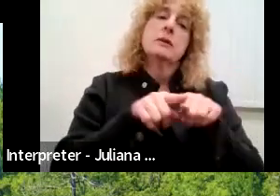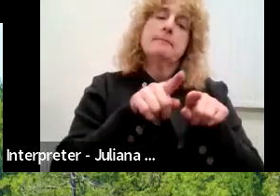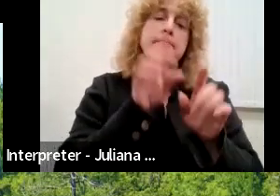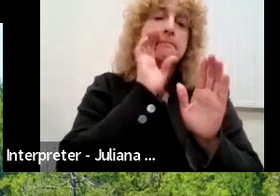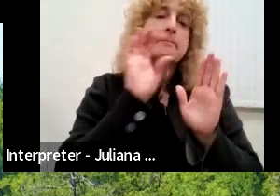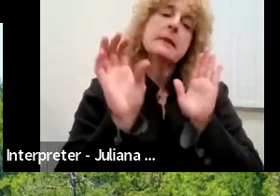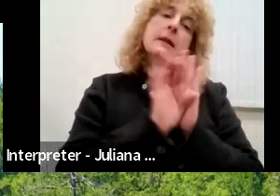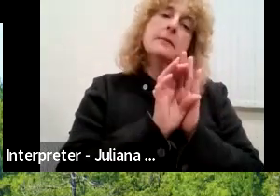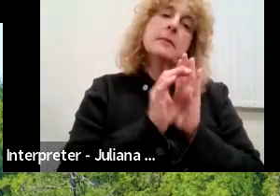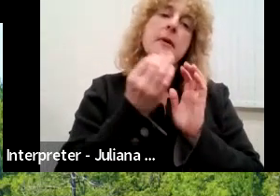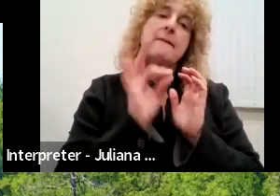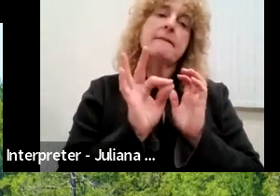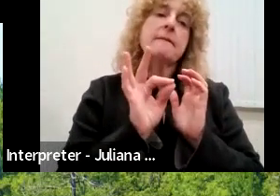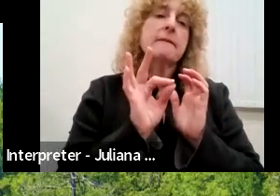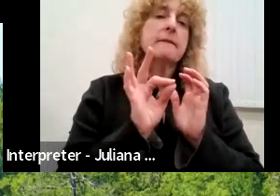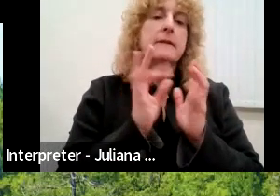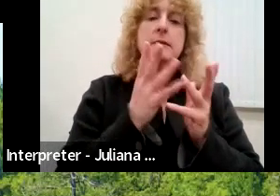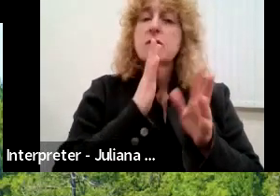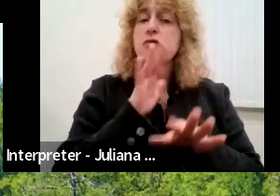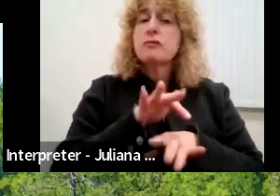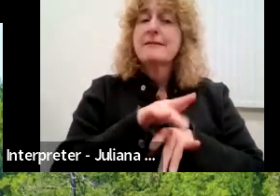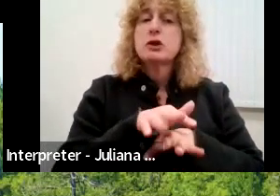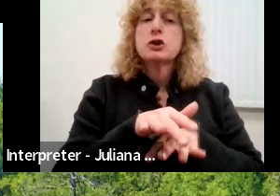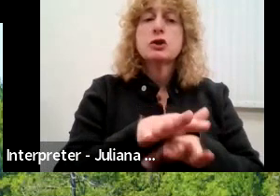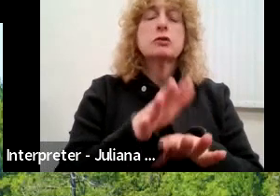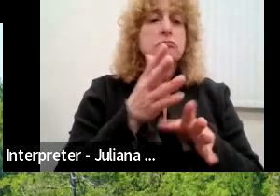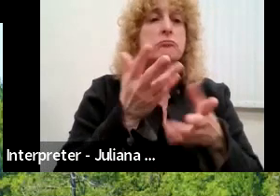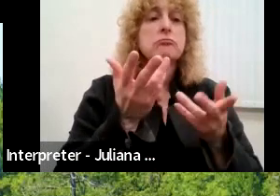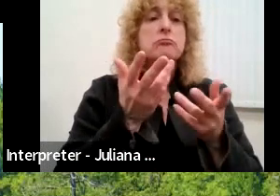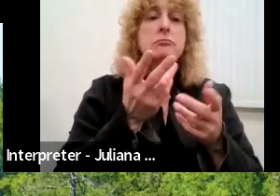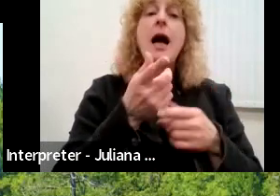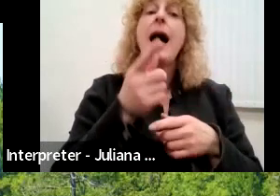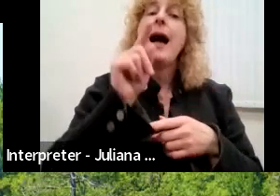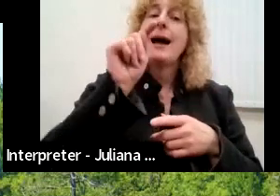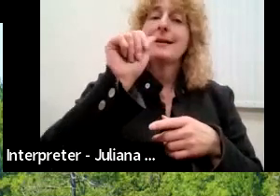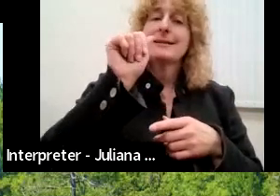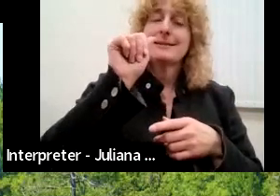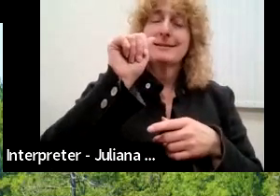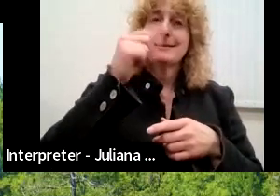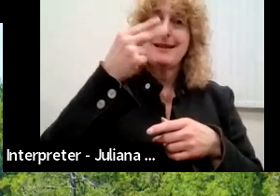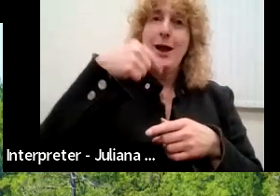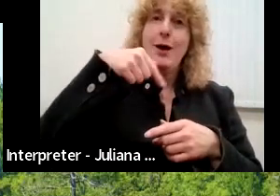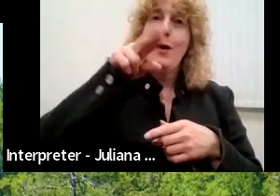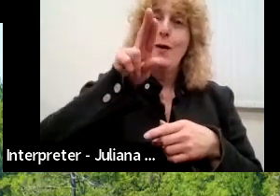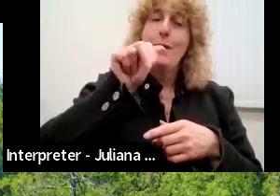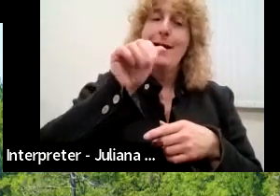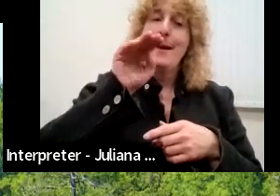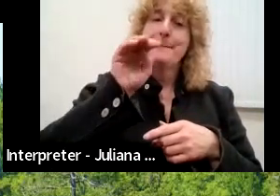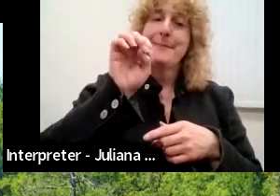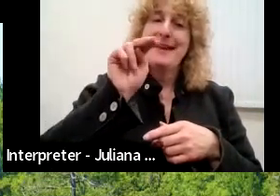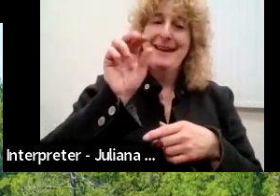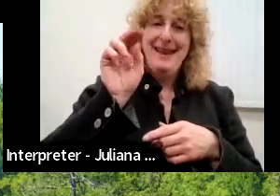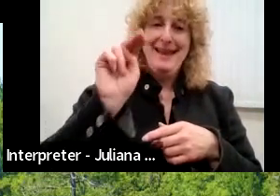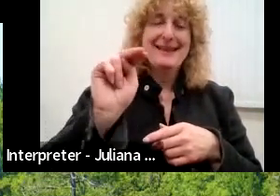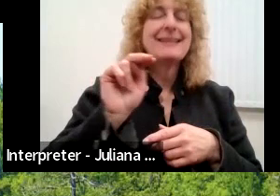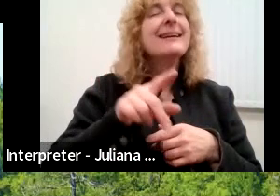of is this a river? Amy, It's you added this one. Tequamanen. Yep. I was That gonna say, is what's one the of name my of it? safe spaces.